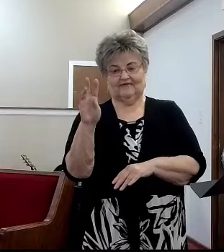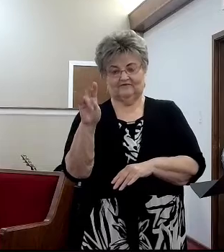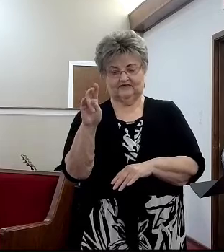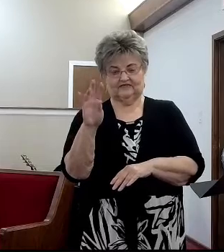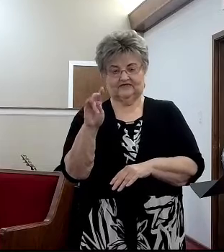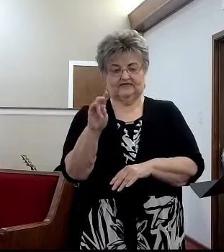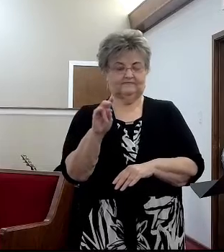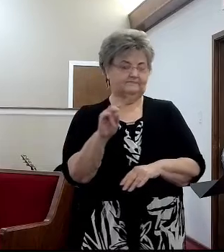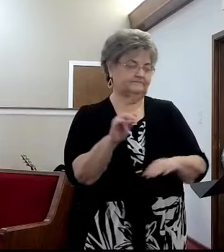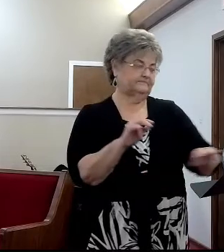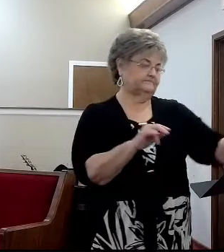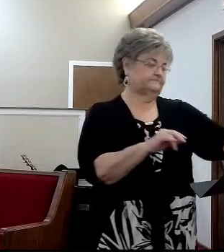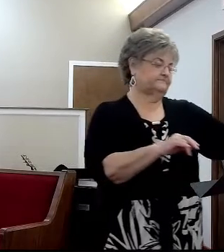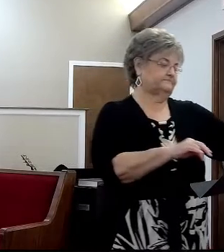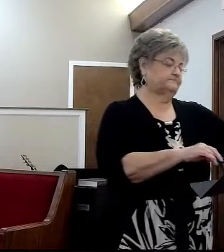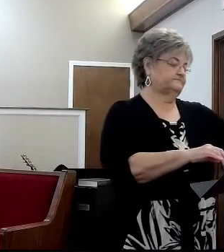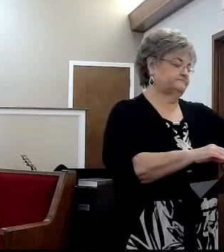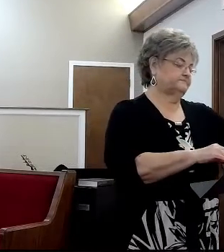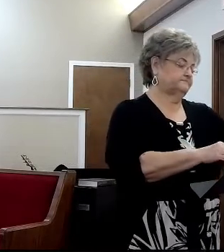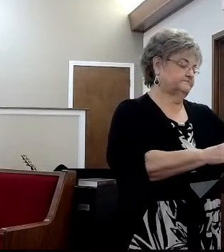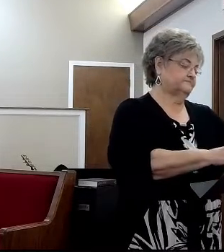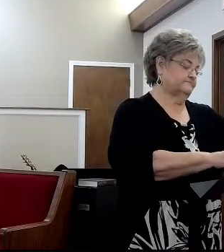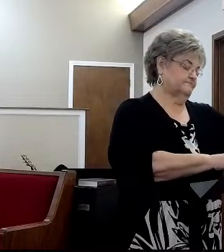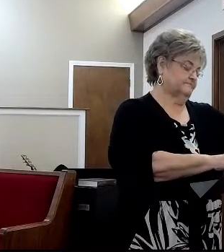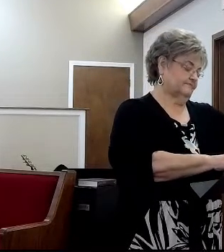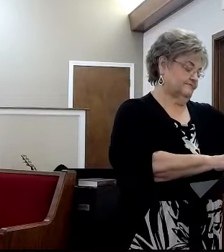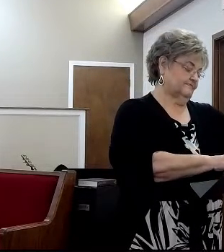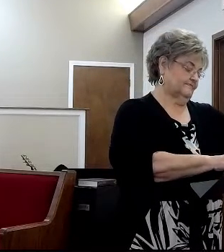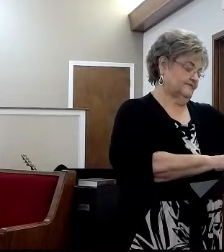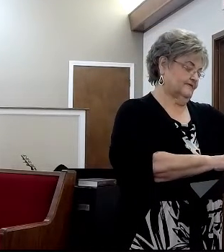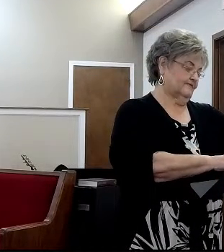And while you're turning, we'll kind of talk about the finances again. So,